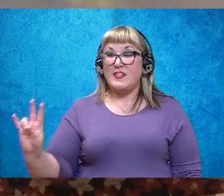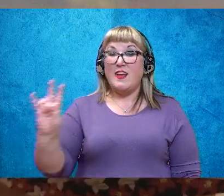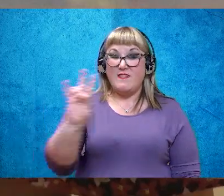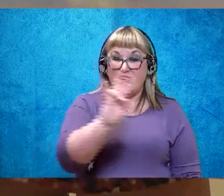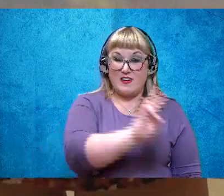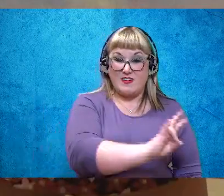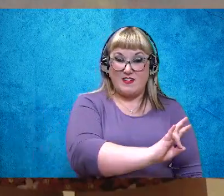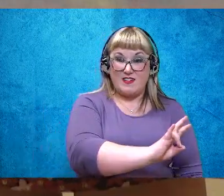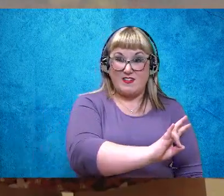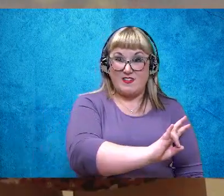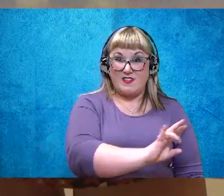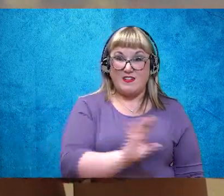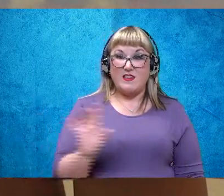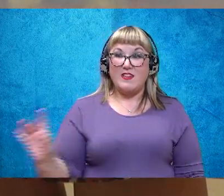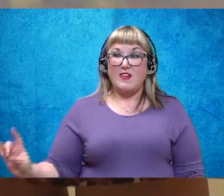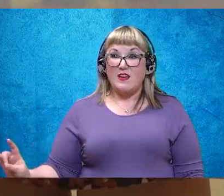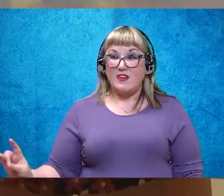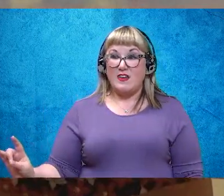7,